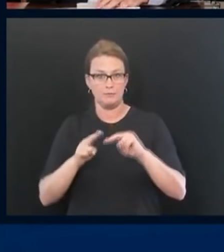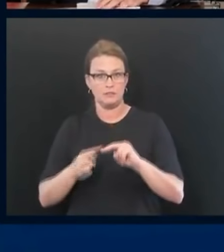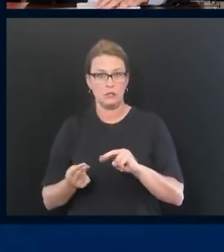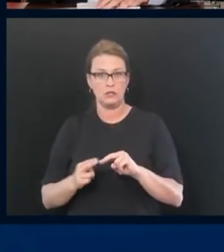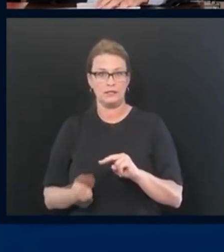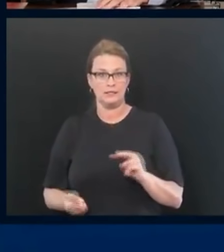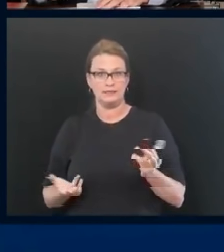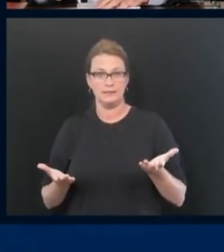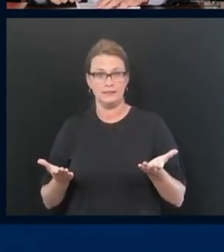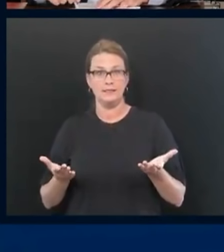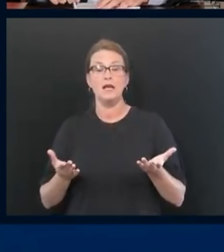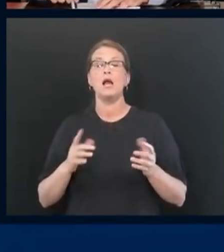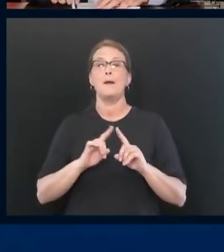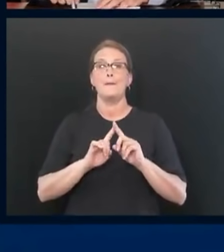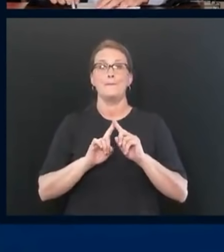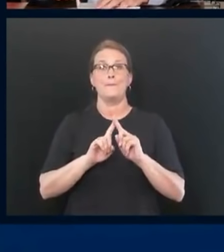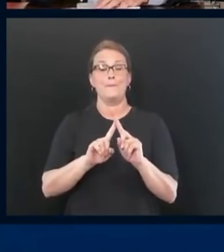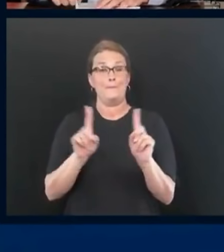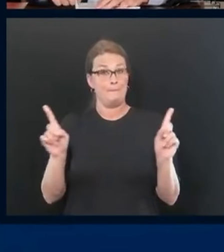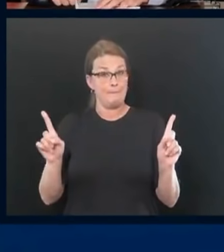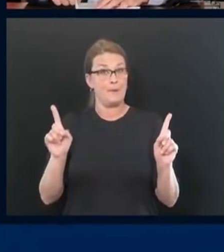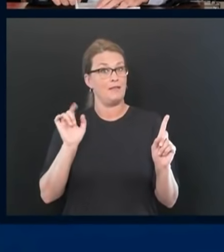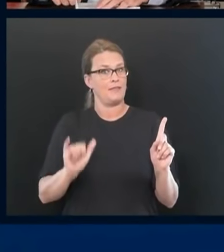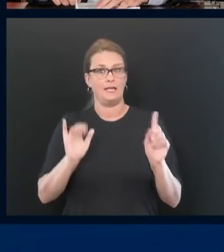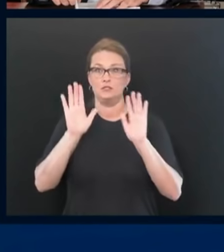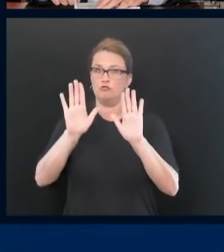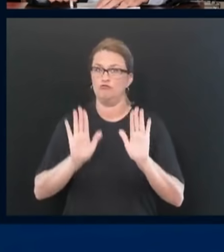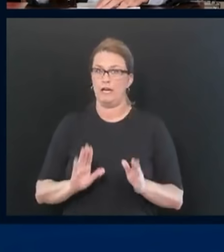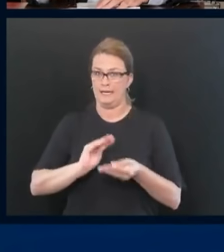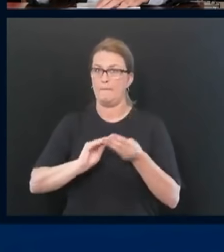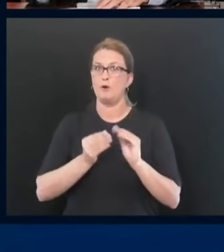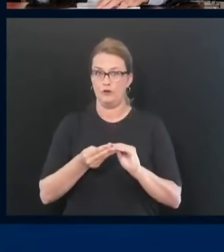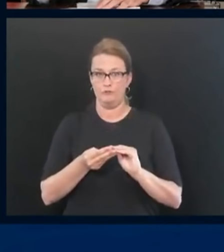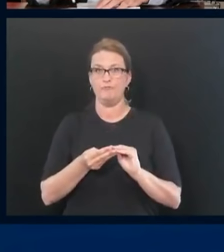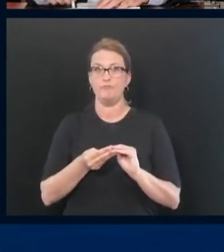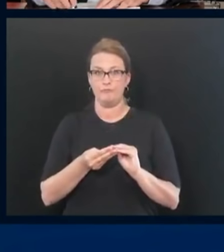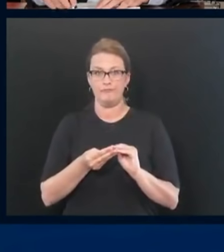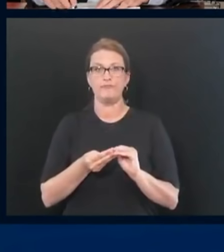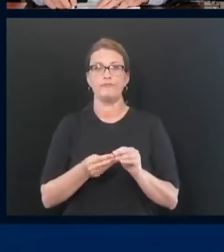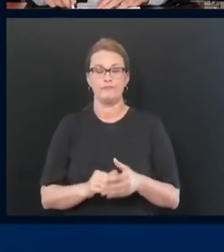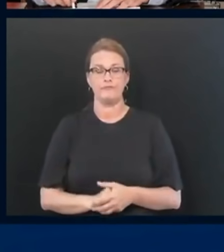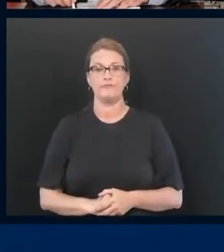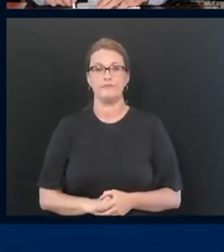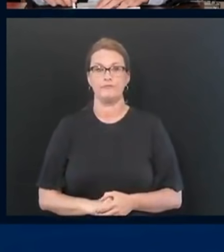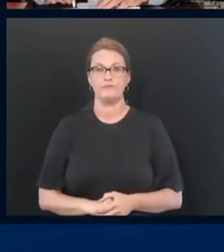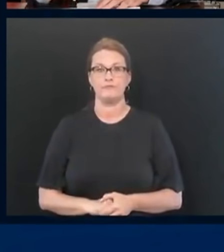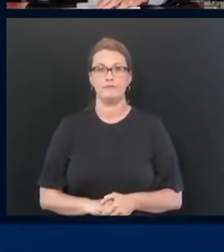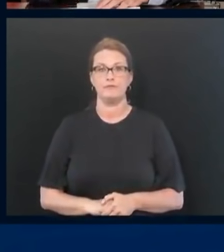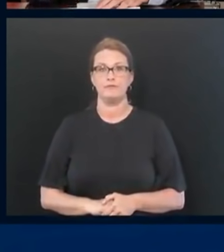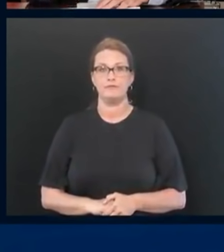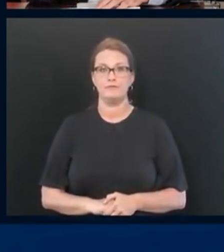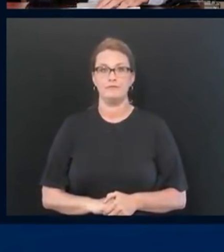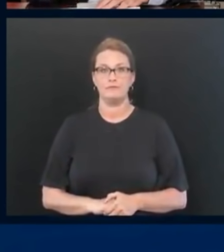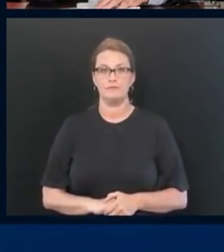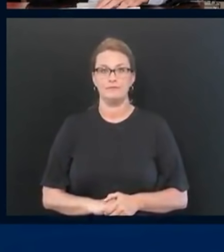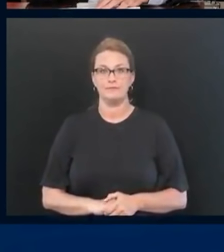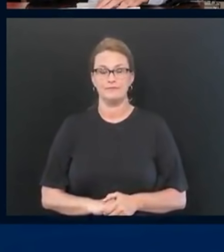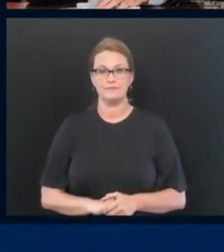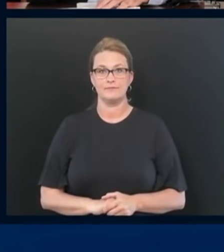forever, but that's a great number. On Sunday, our